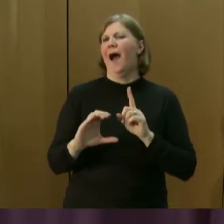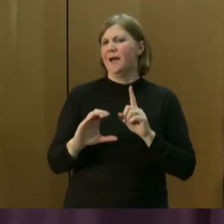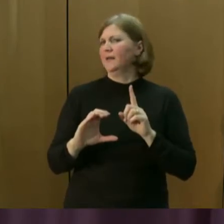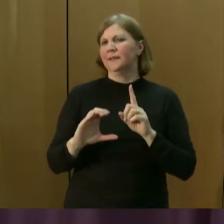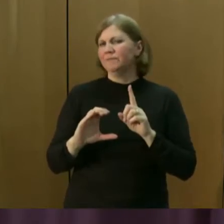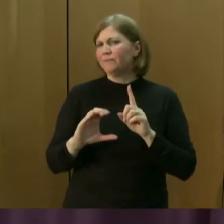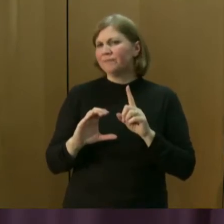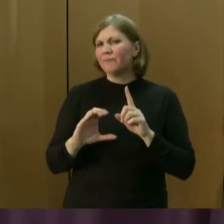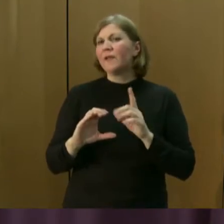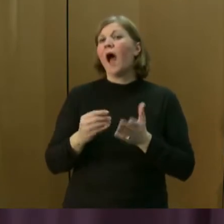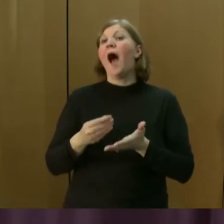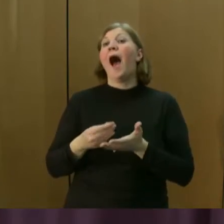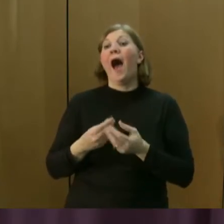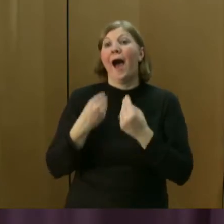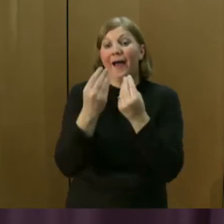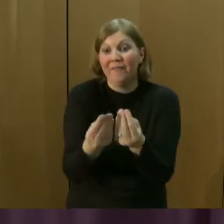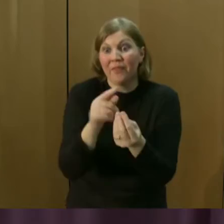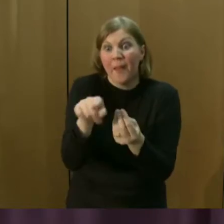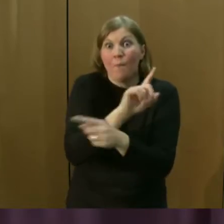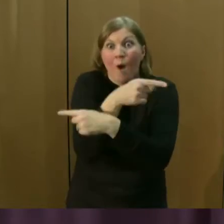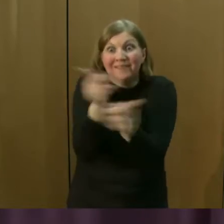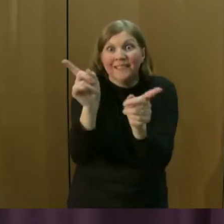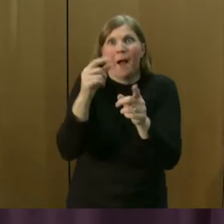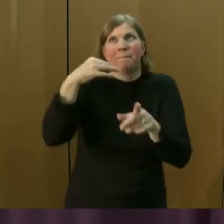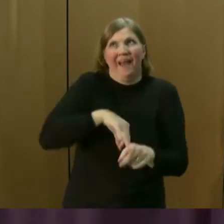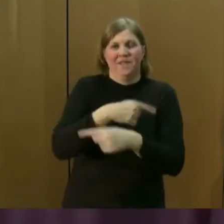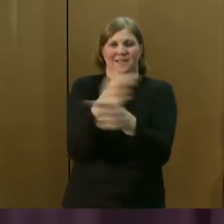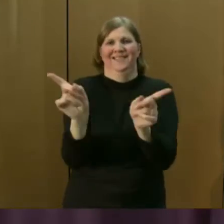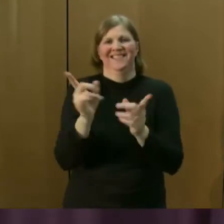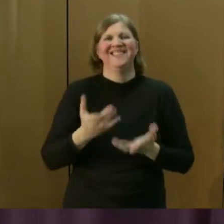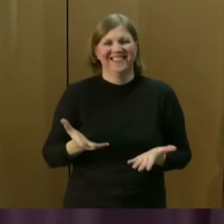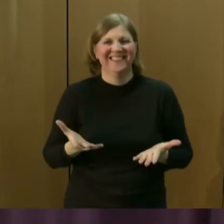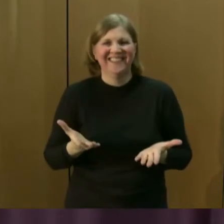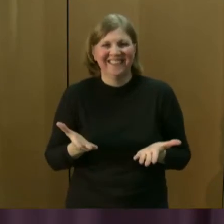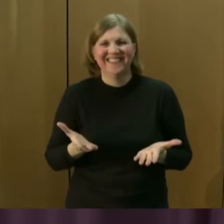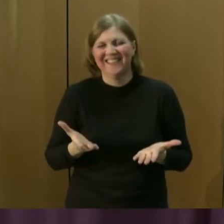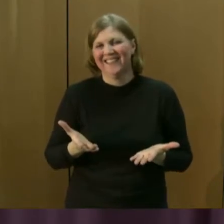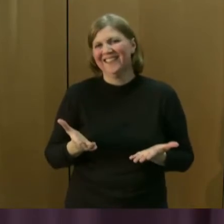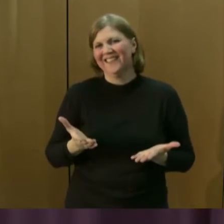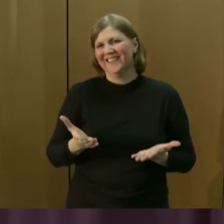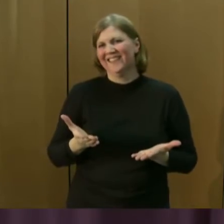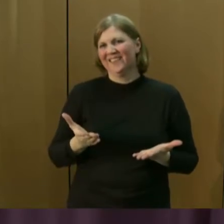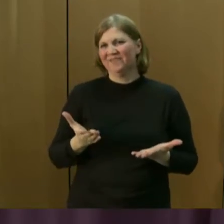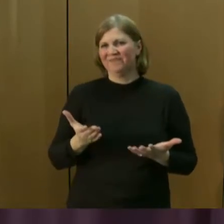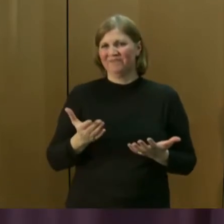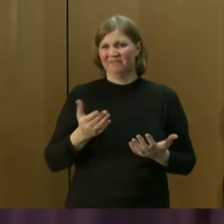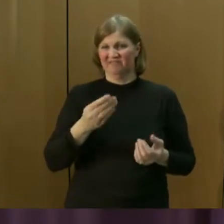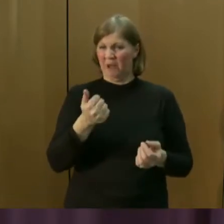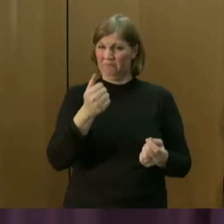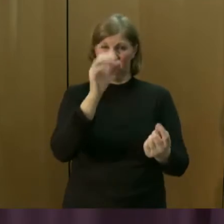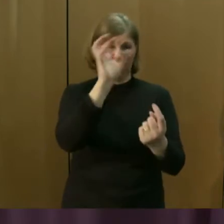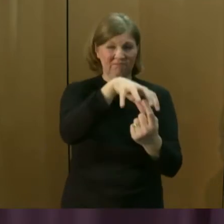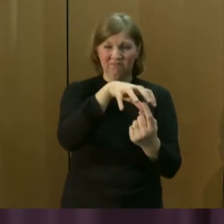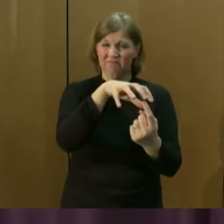be beneficial to them. And your venue, some venues are maybe going to have issues with certain things, but other venues will be very fluid